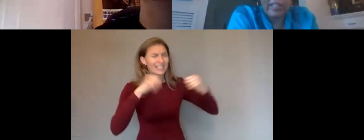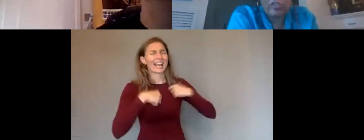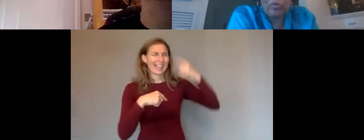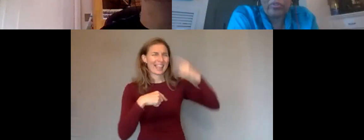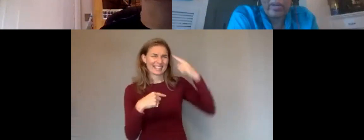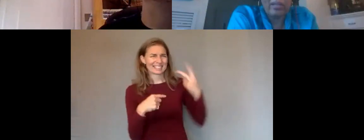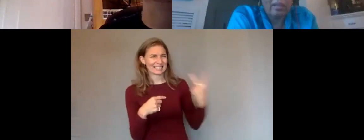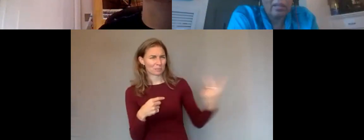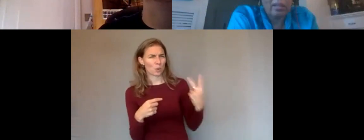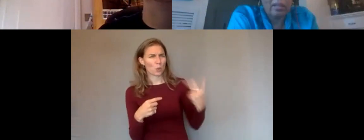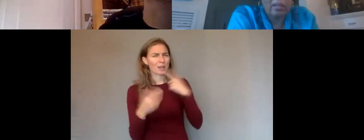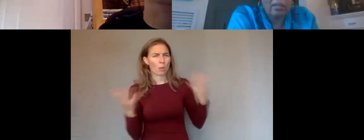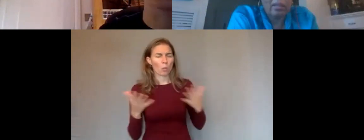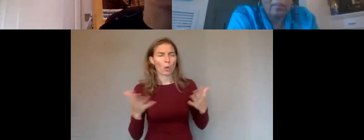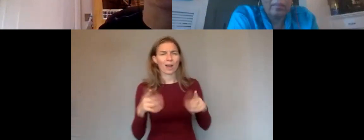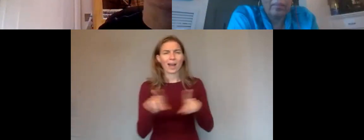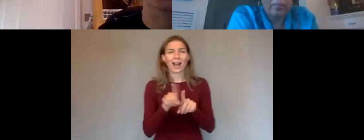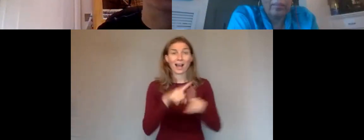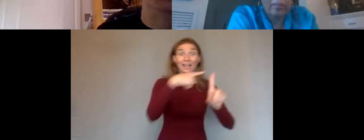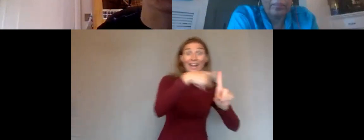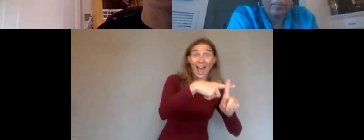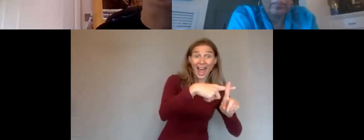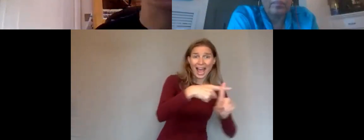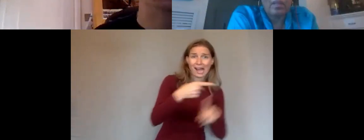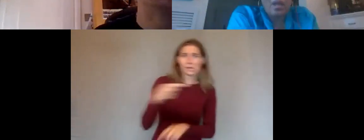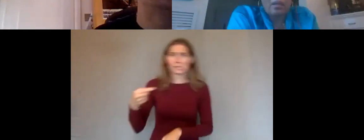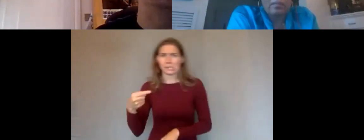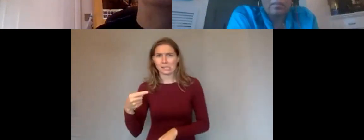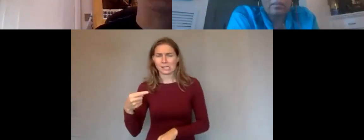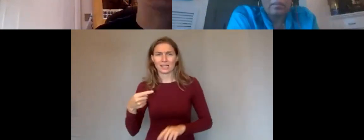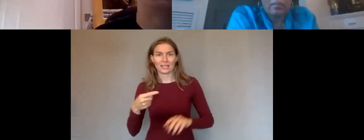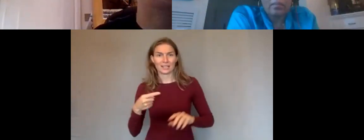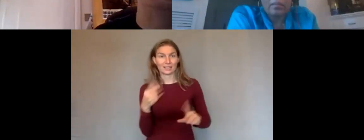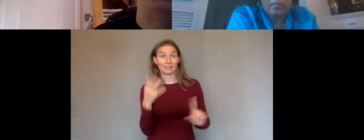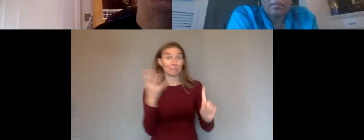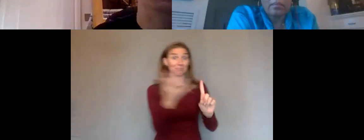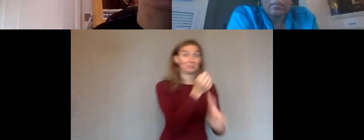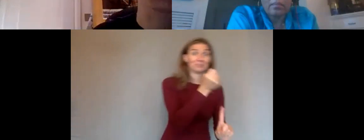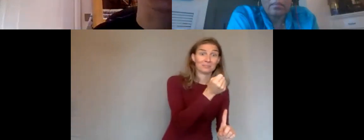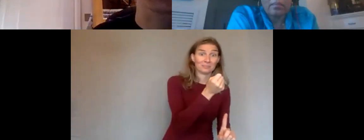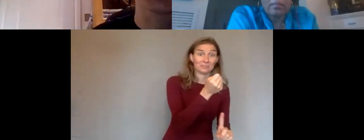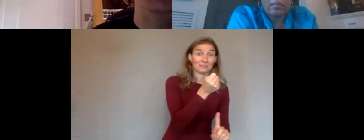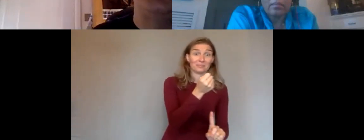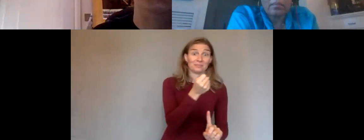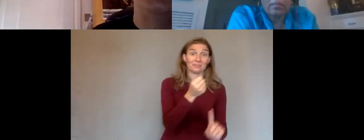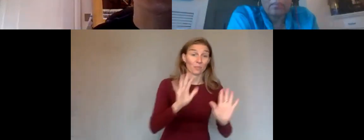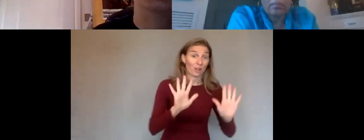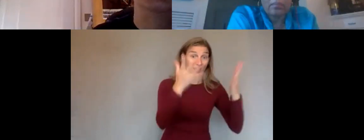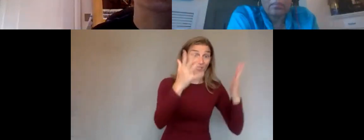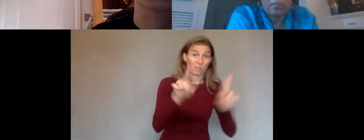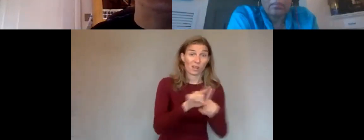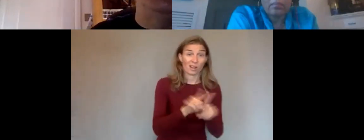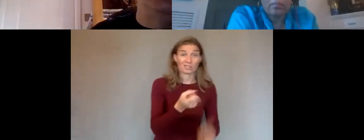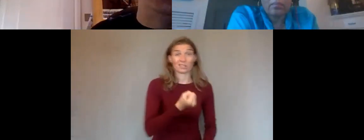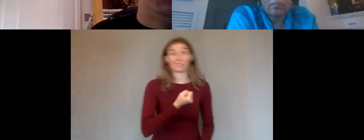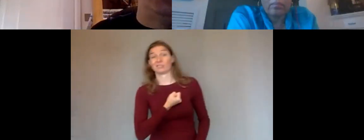of a double-edged sword, right? Right. And it kind of, I suppose, neatly leads into